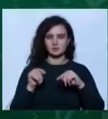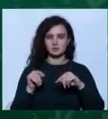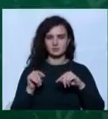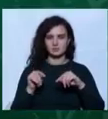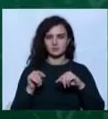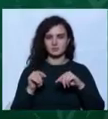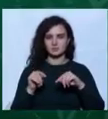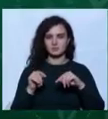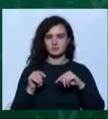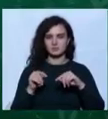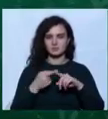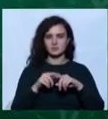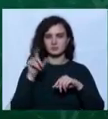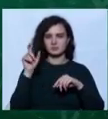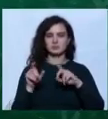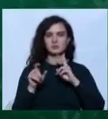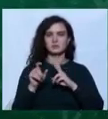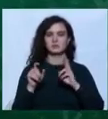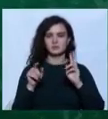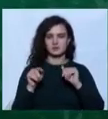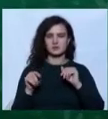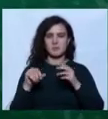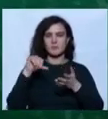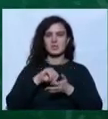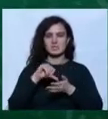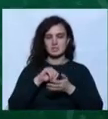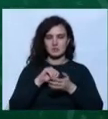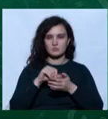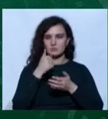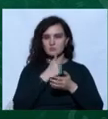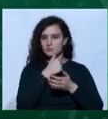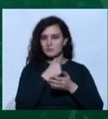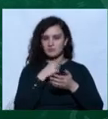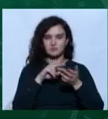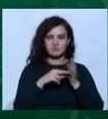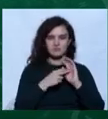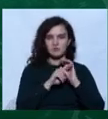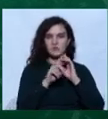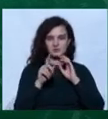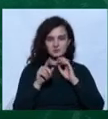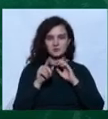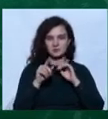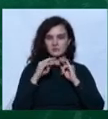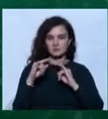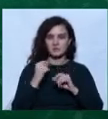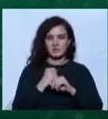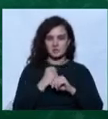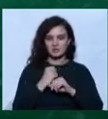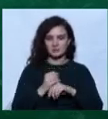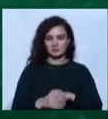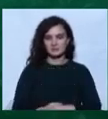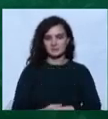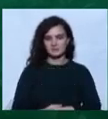a conspirator is a person who takes part in a secret plan to do something harmful or